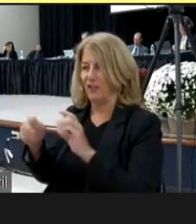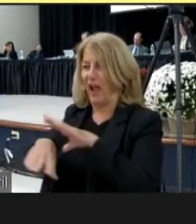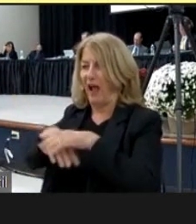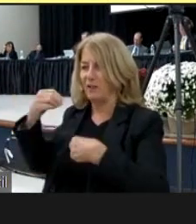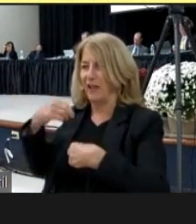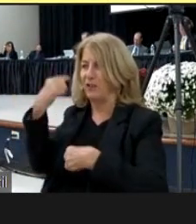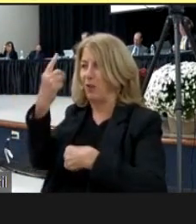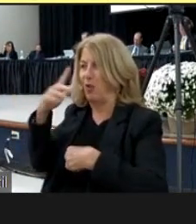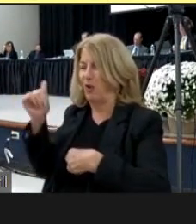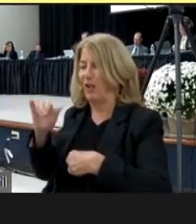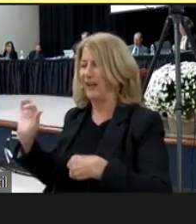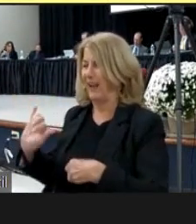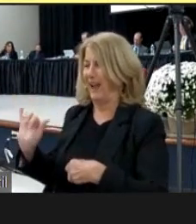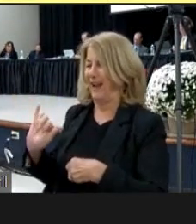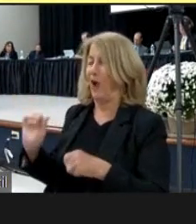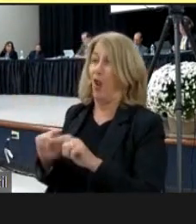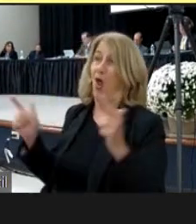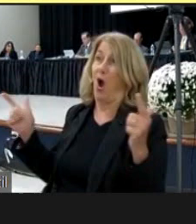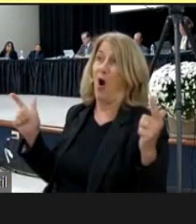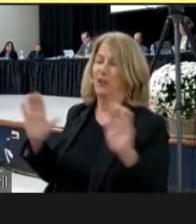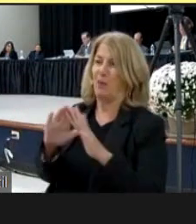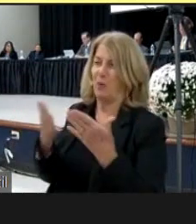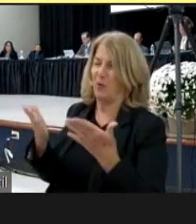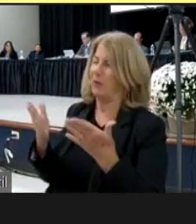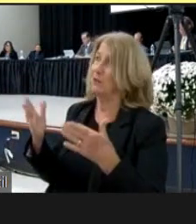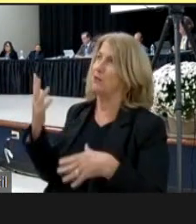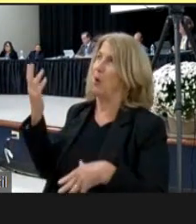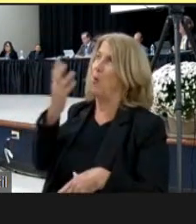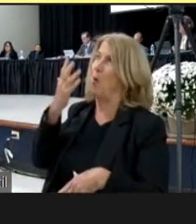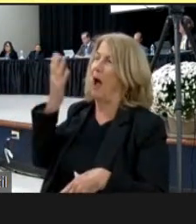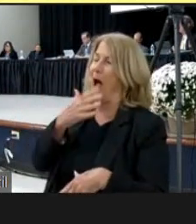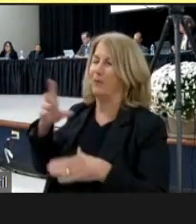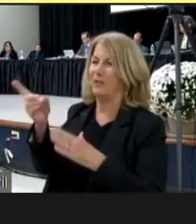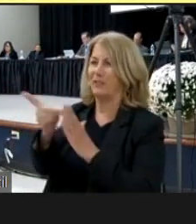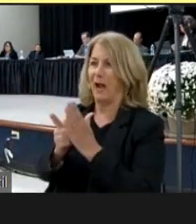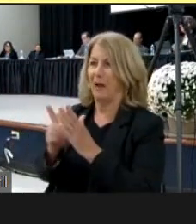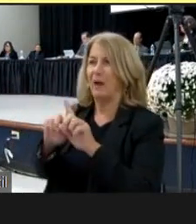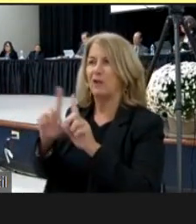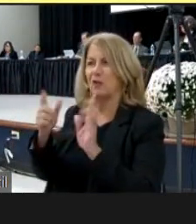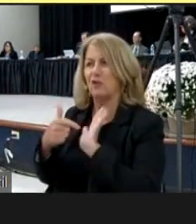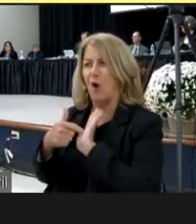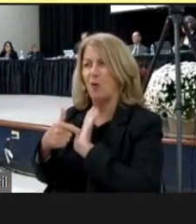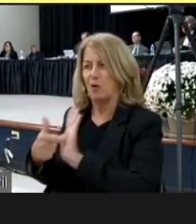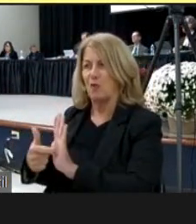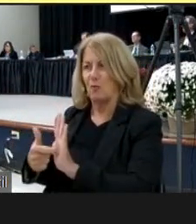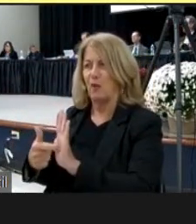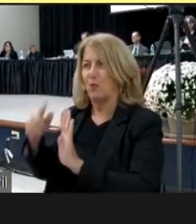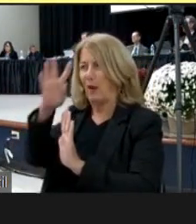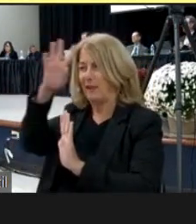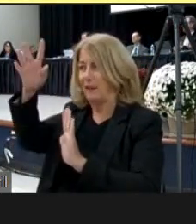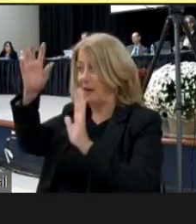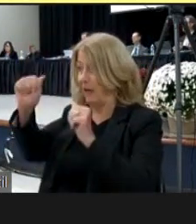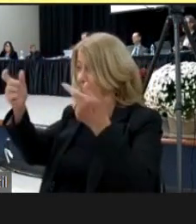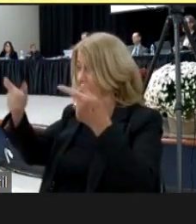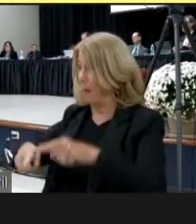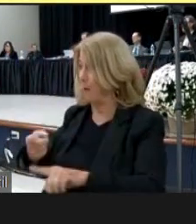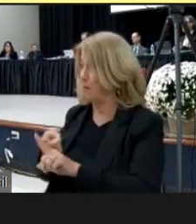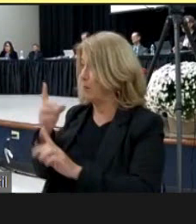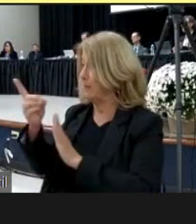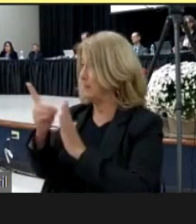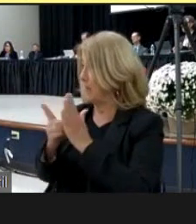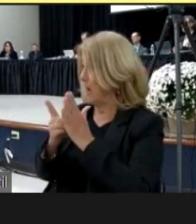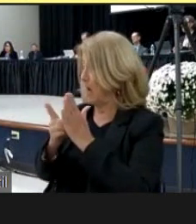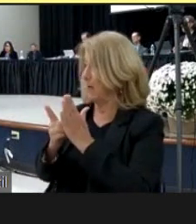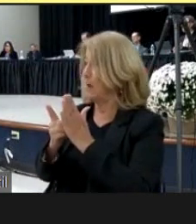So these are amazing designs, but just the intent here is to show you the creativity that can go into this from a design and from a screening